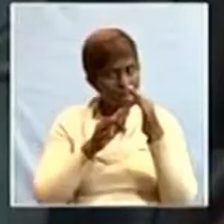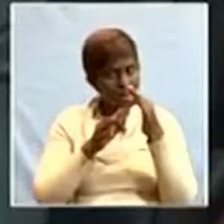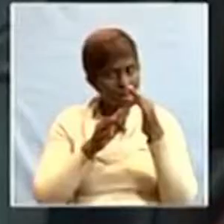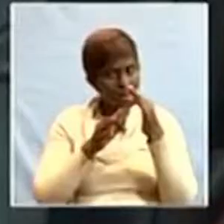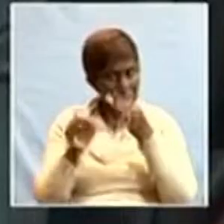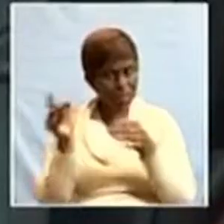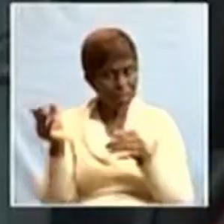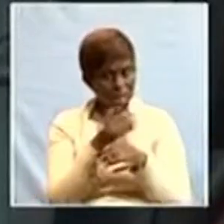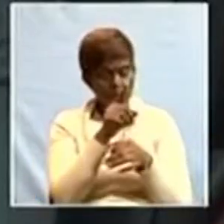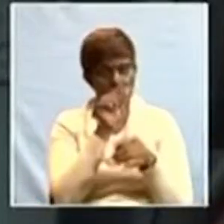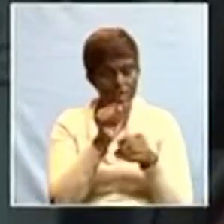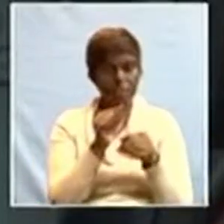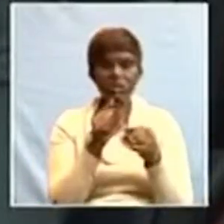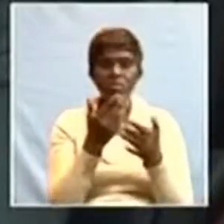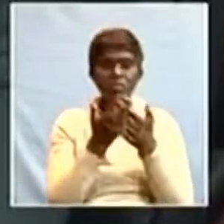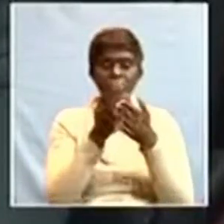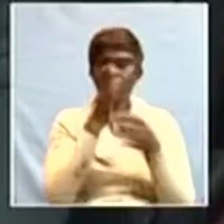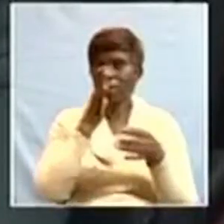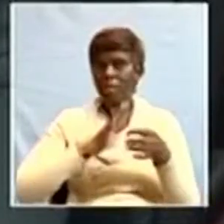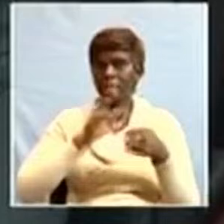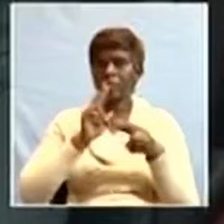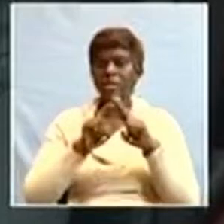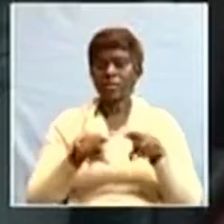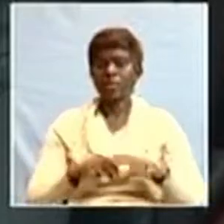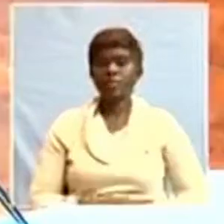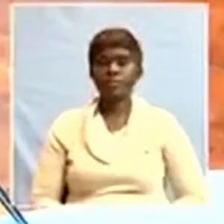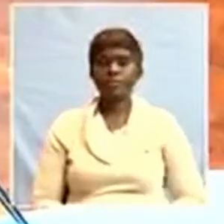explain this. I submit, Madam Chairperson.